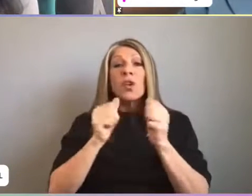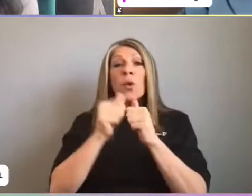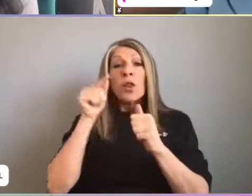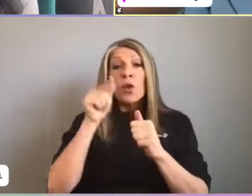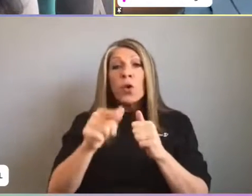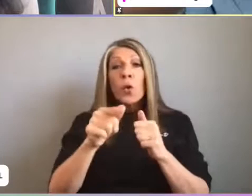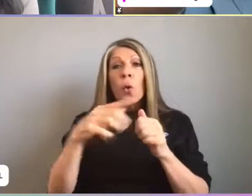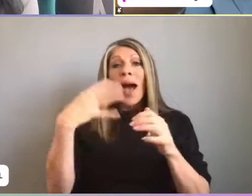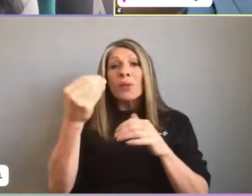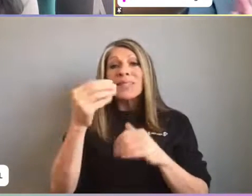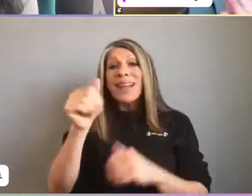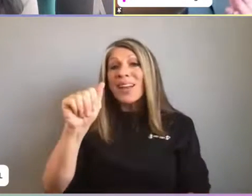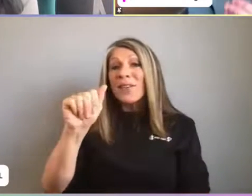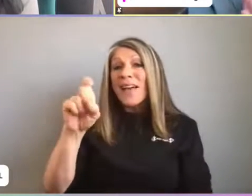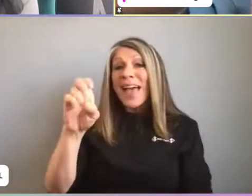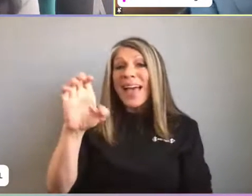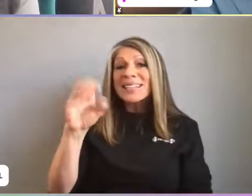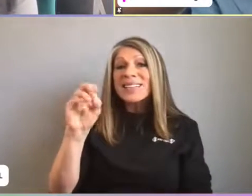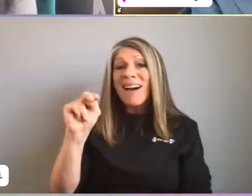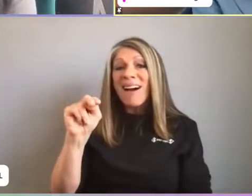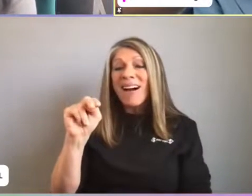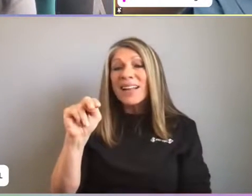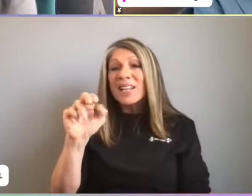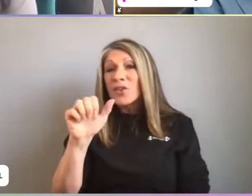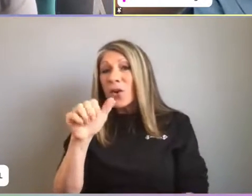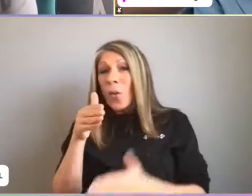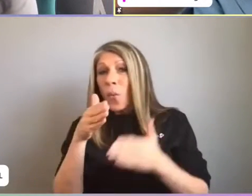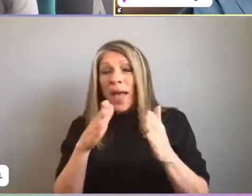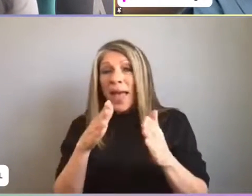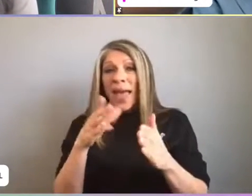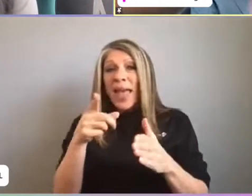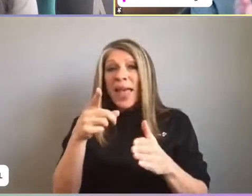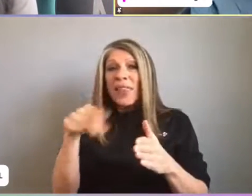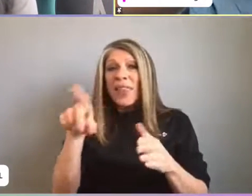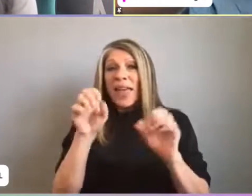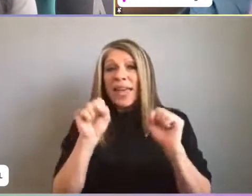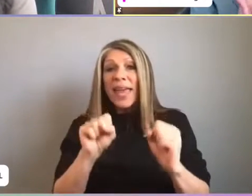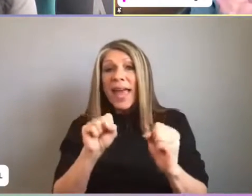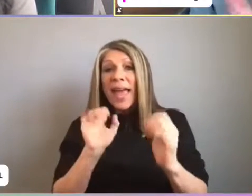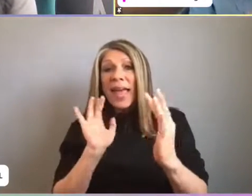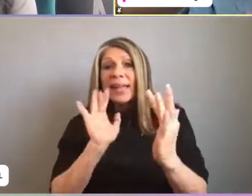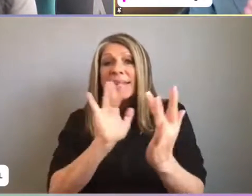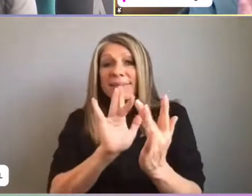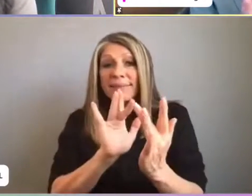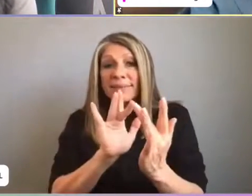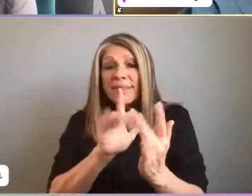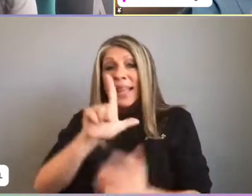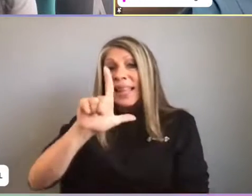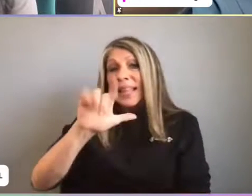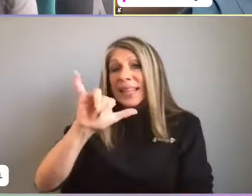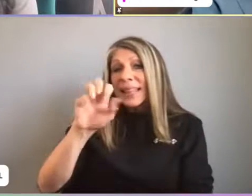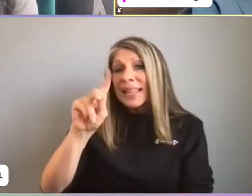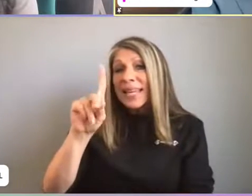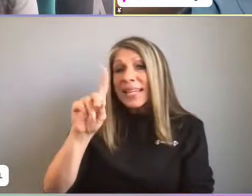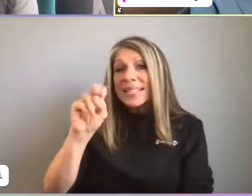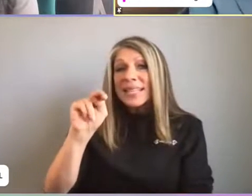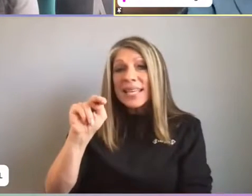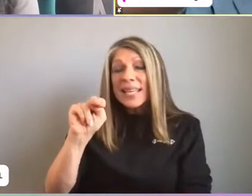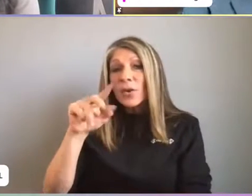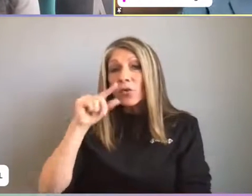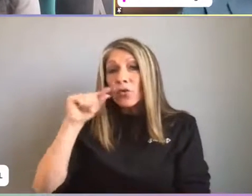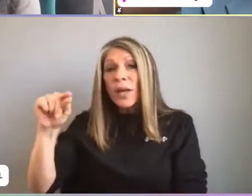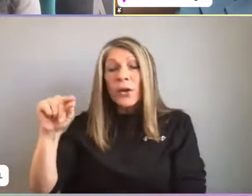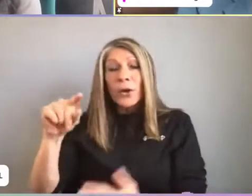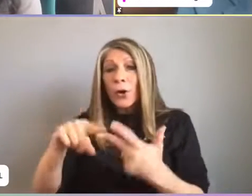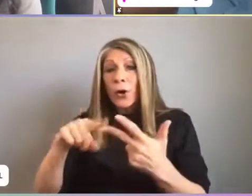of AxCon, is there ways that they can meet up with you, like LinkedIn or Twitter or any of